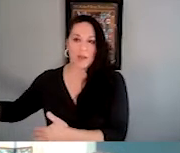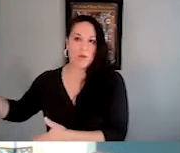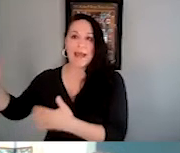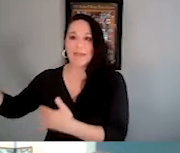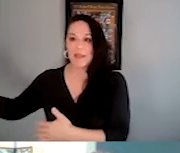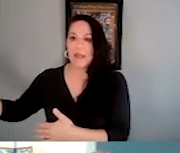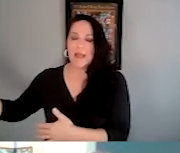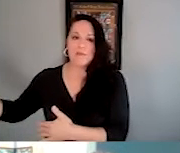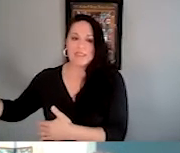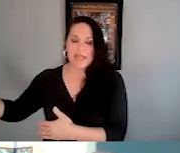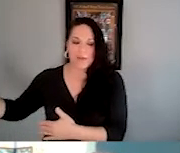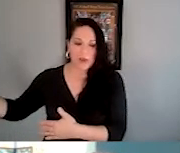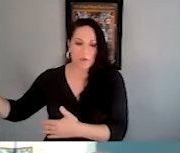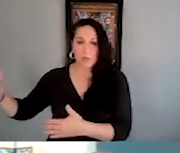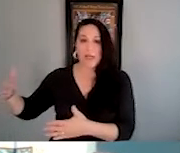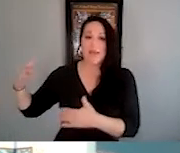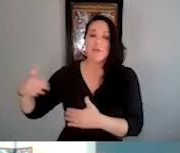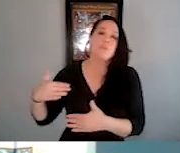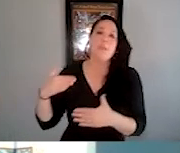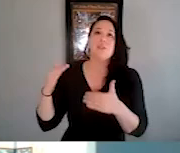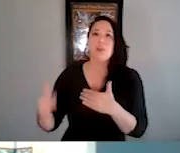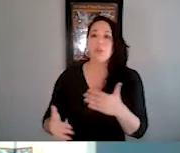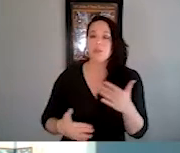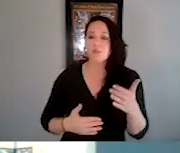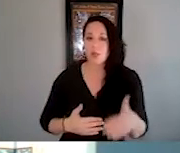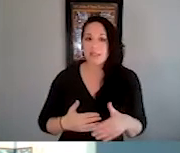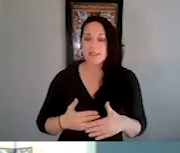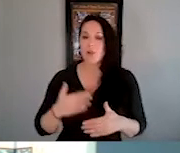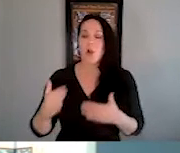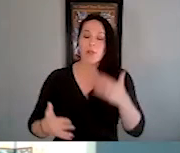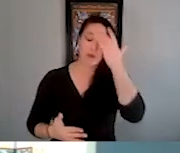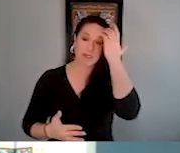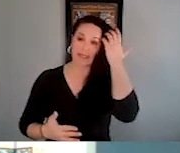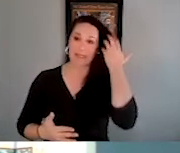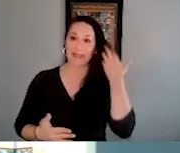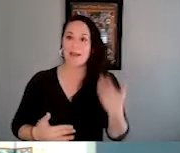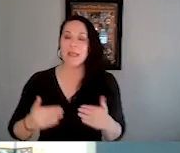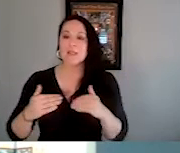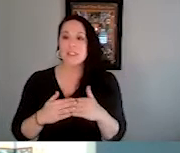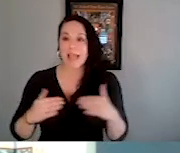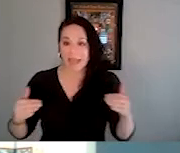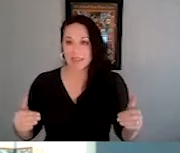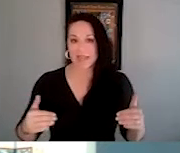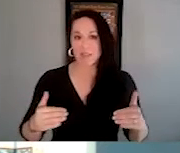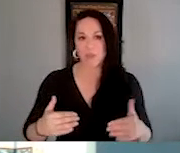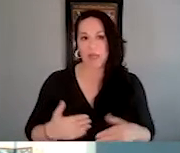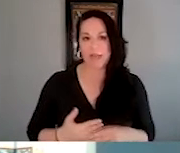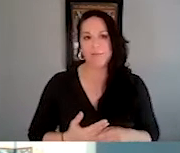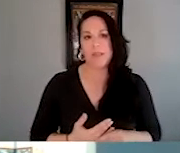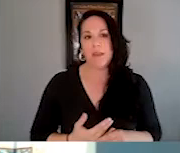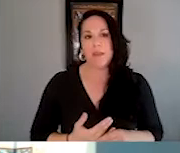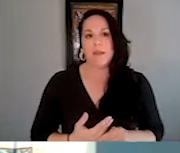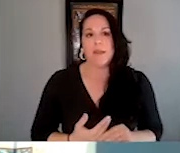the tobacco, or add the synthetic marijuana, whatever is being sold in those markets that you're already going to collect data at, just add this as a